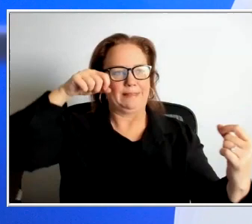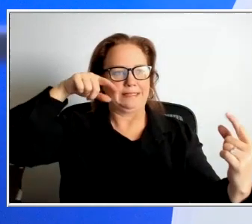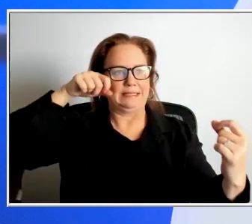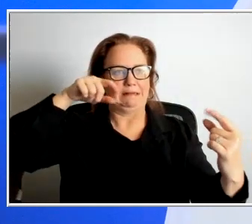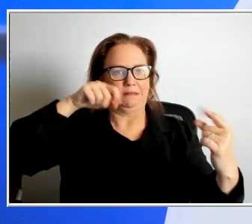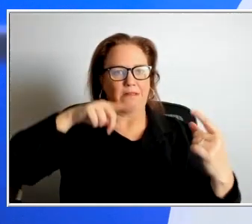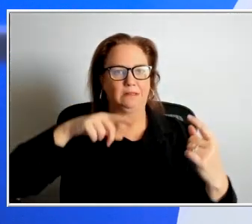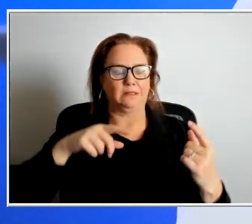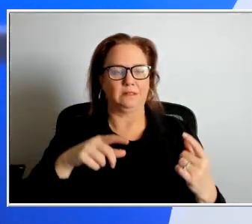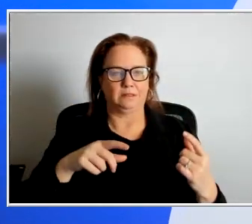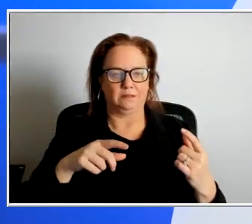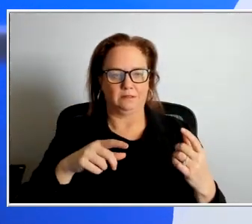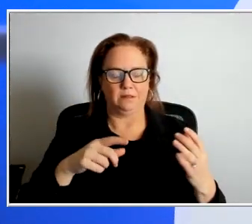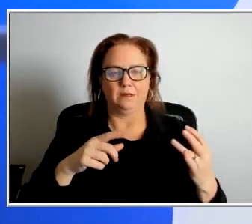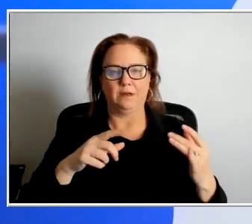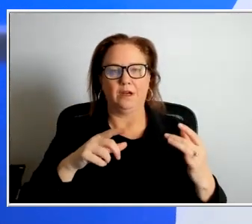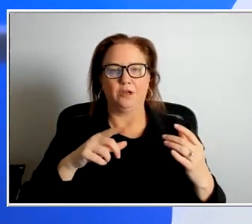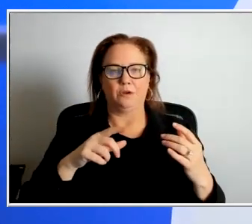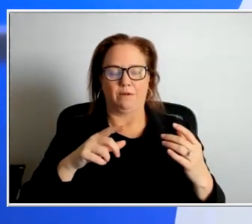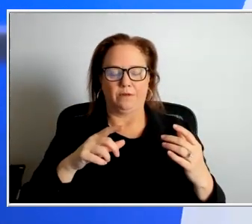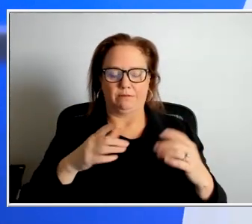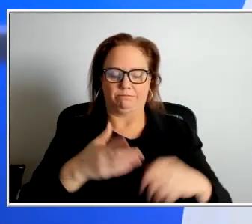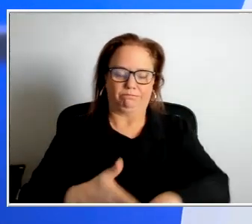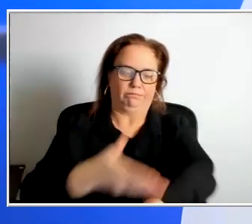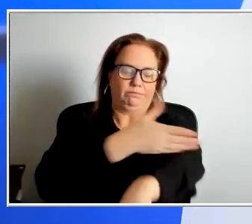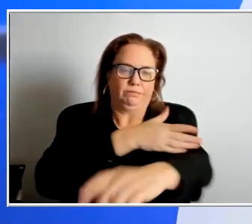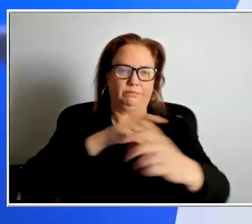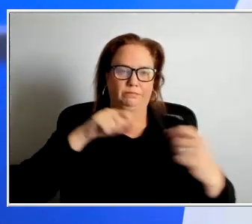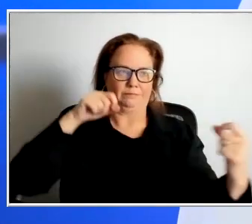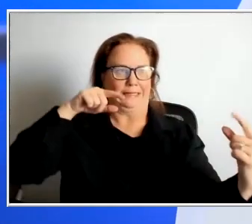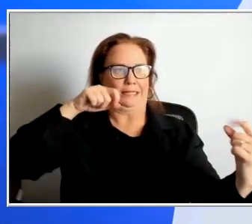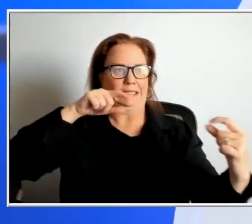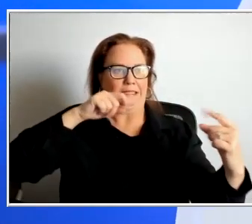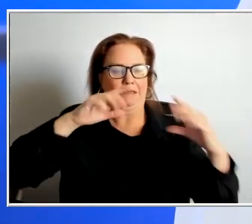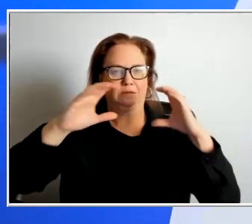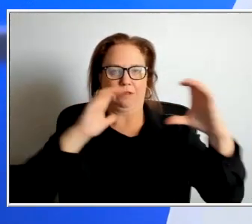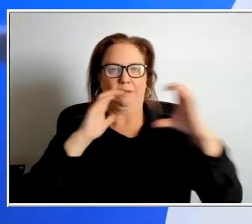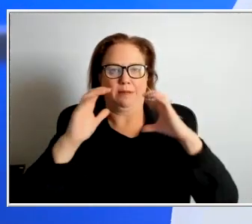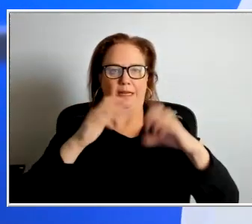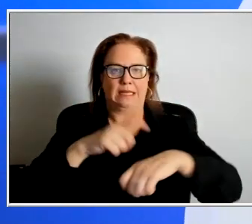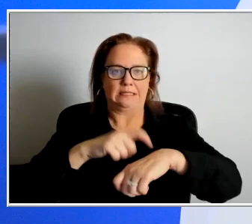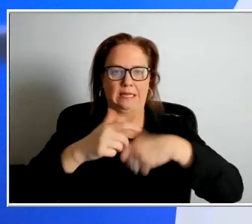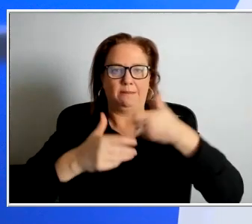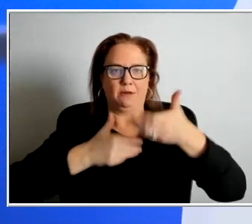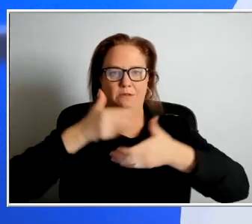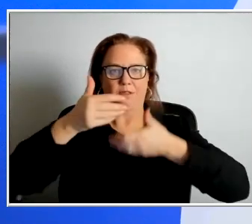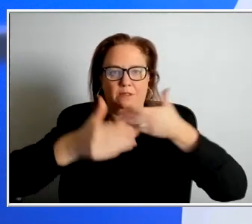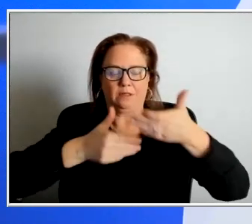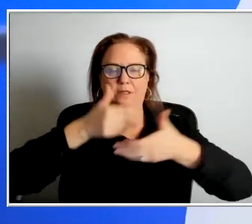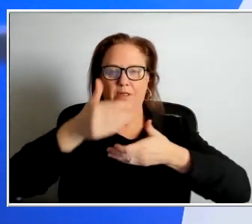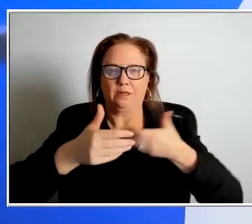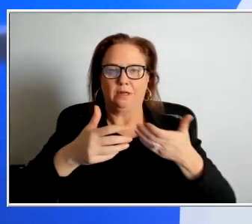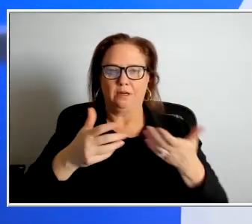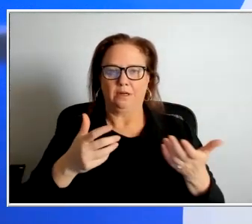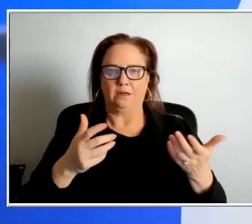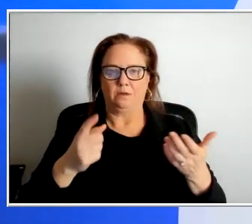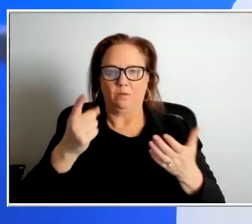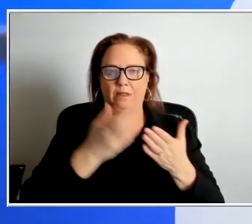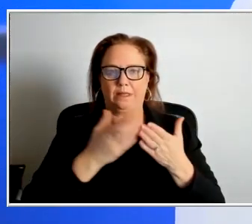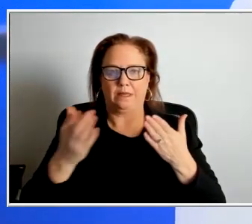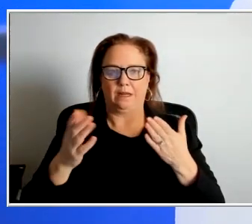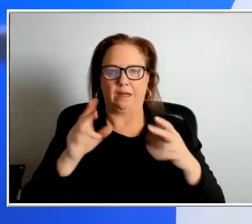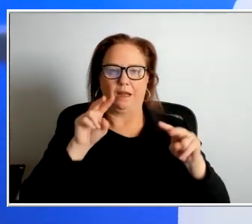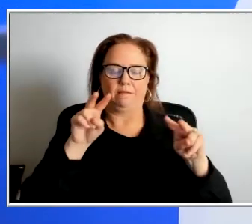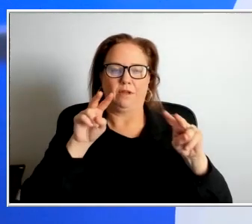what you have to do is amplify them to the degree possible. And as time goes on, and one thing that I've looked into